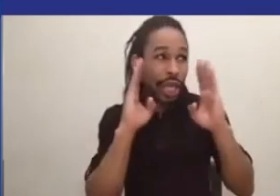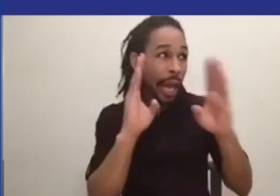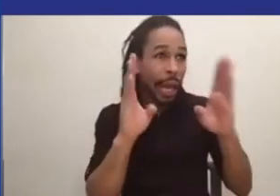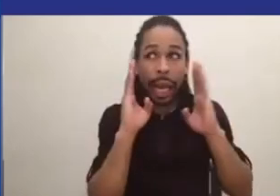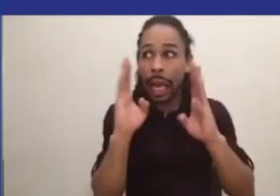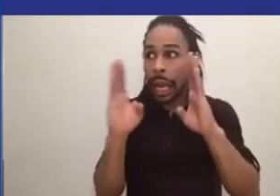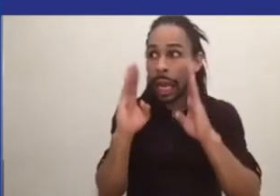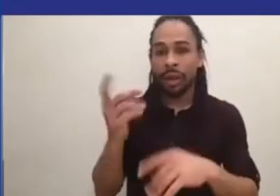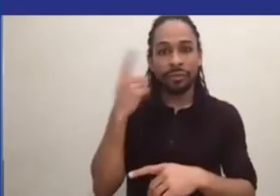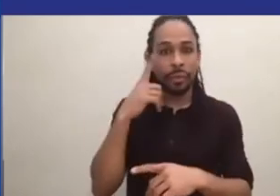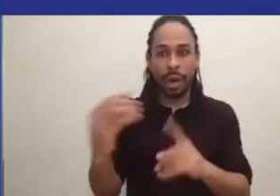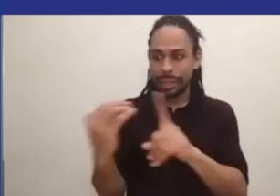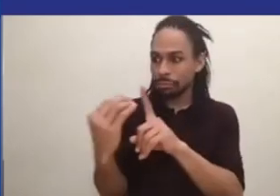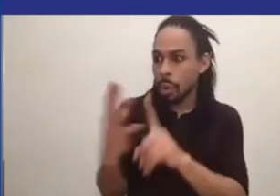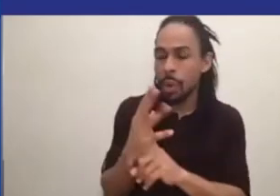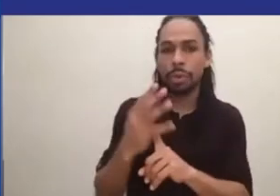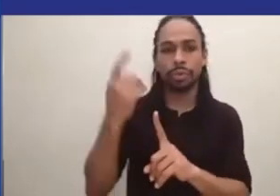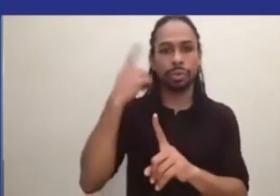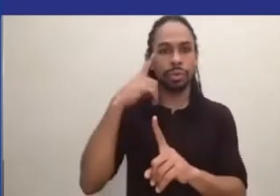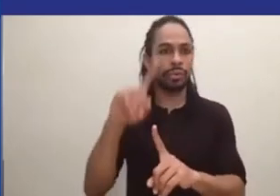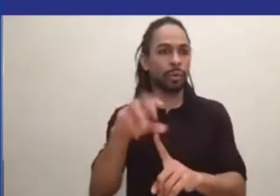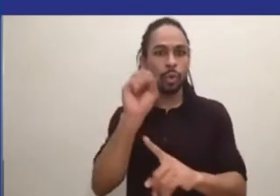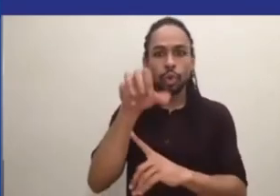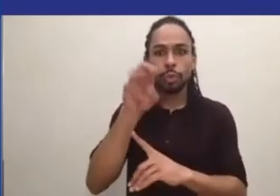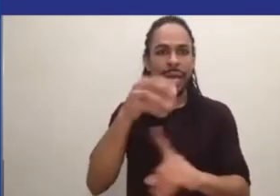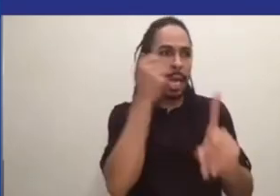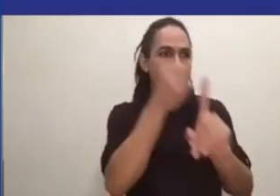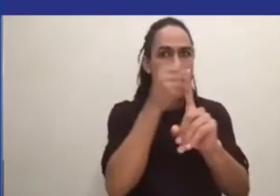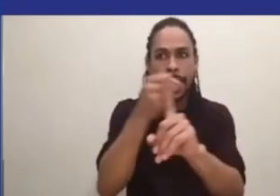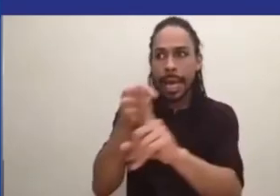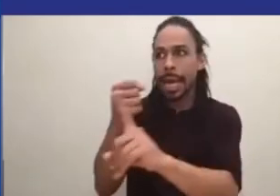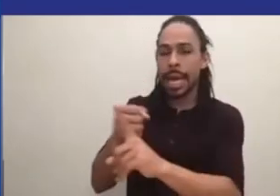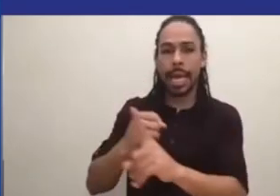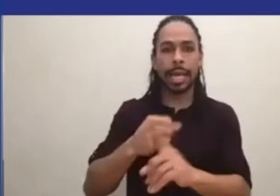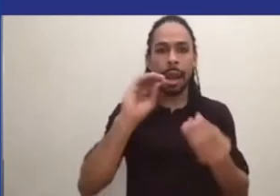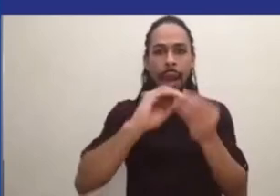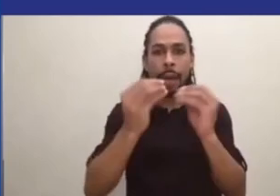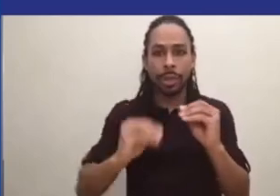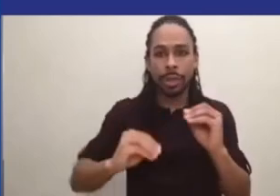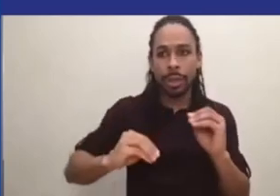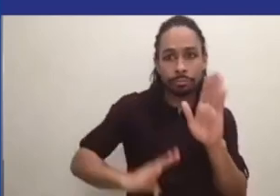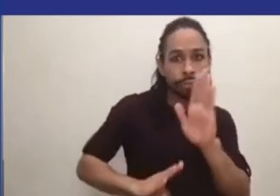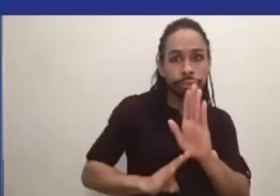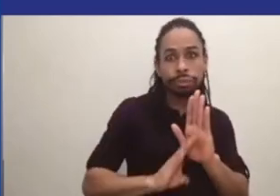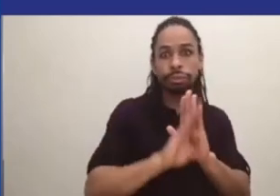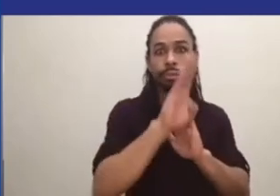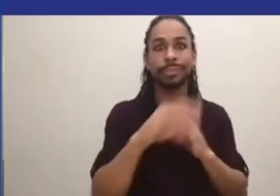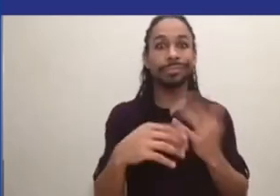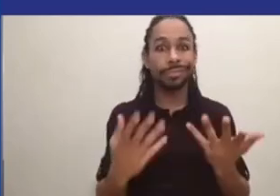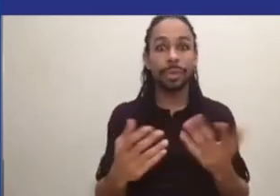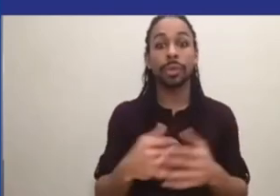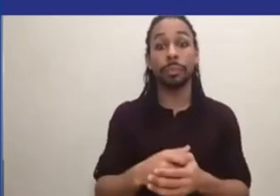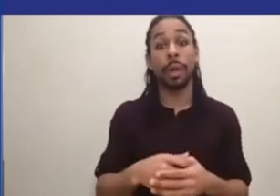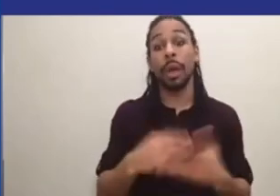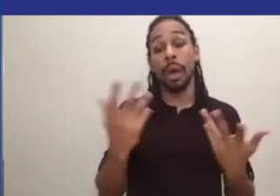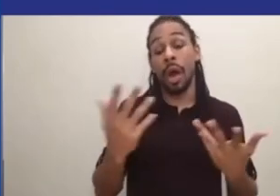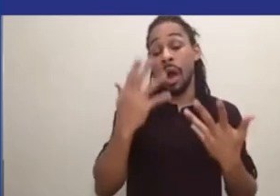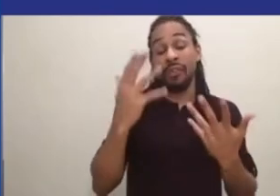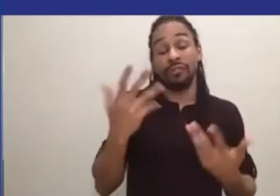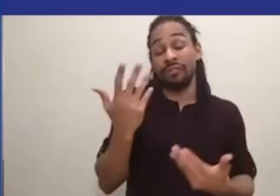for hits on social media and on YouTube. So unfortunately, I'm a 50-something year old